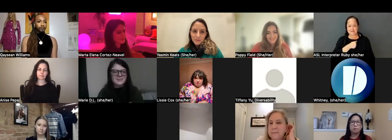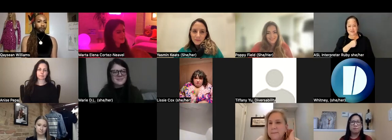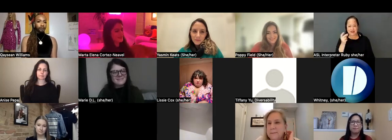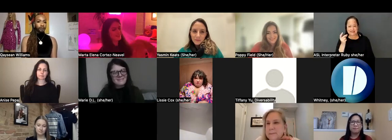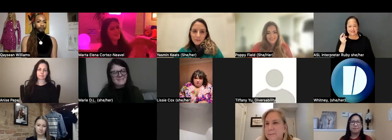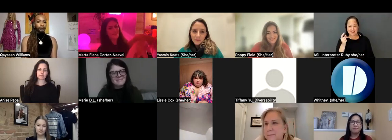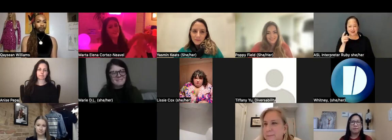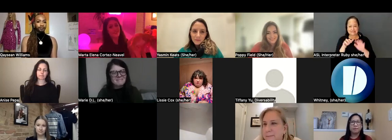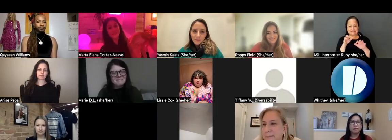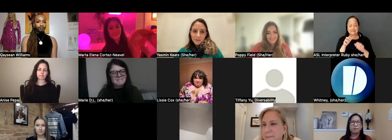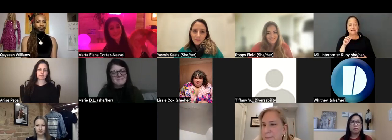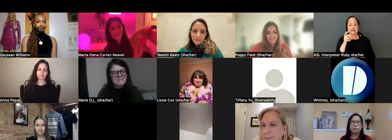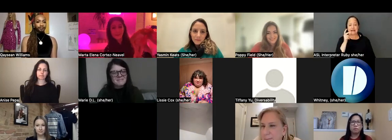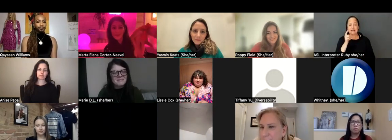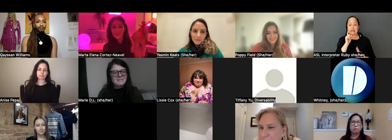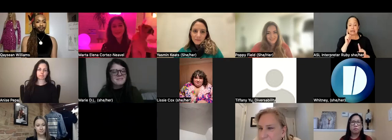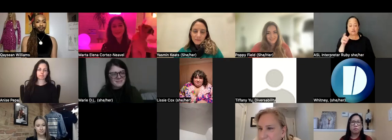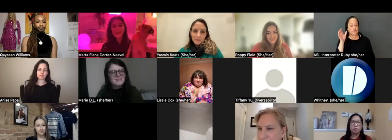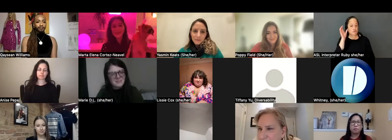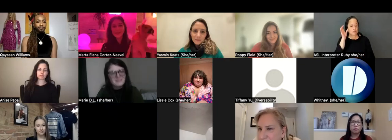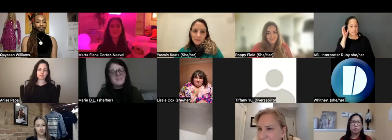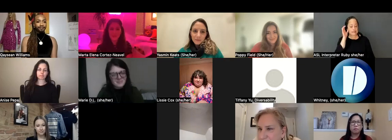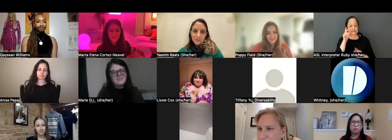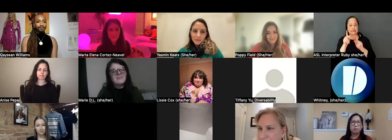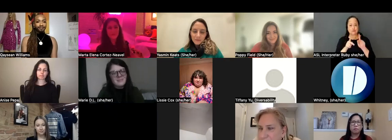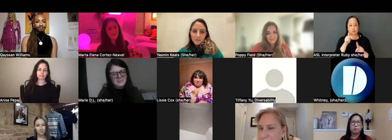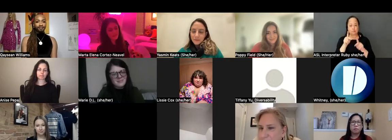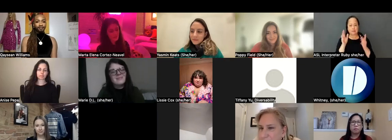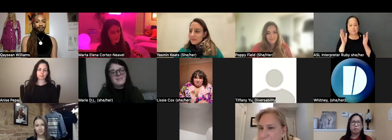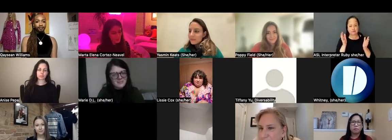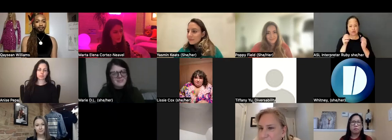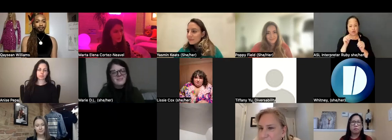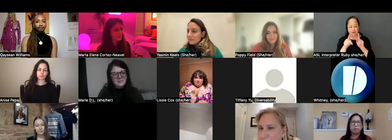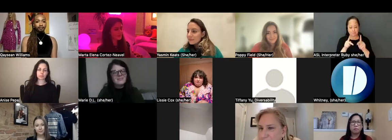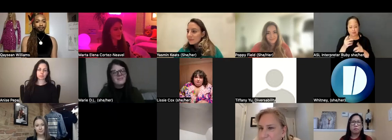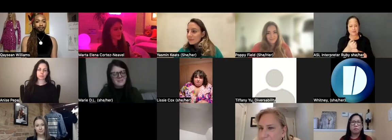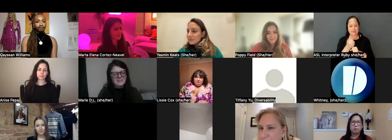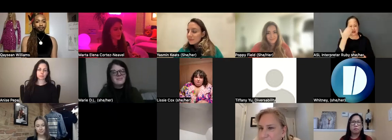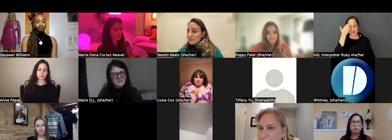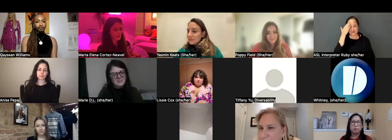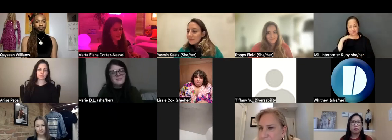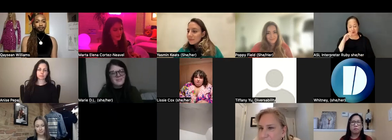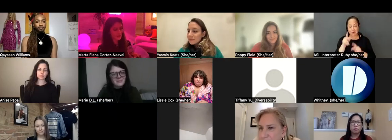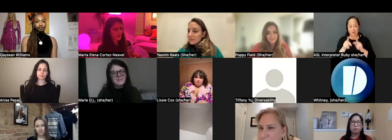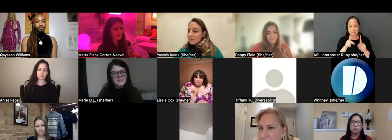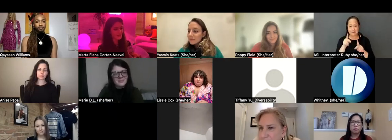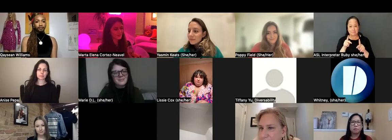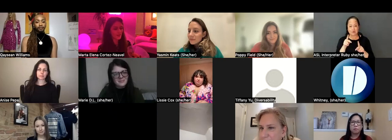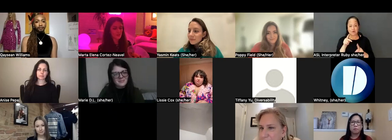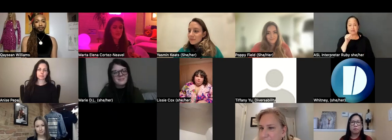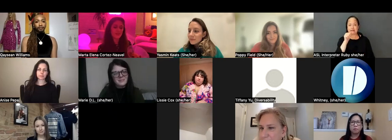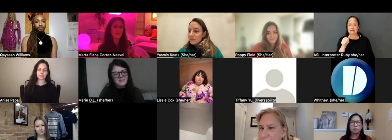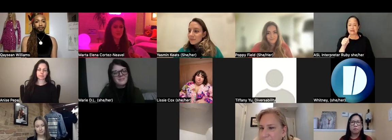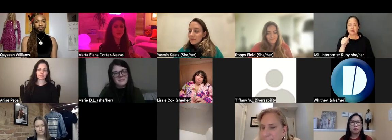up against me. The answer there is just listening to people, talking to people, getting to know people. And I think like